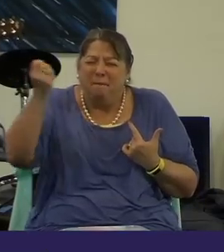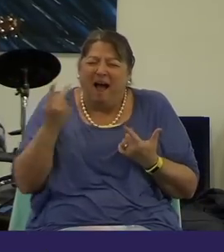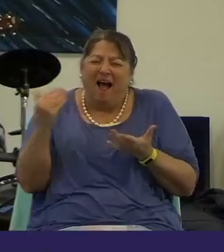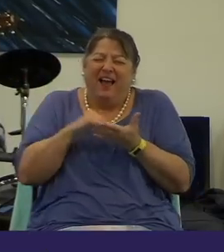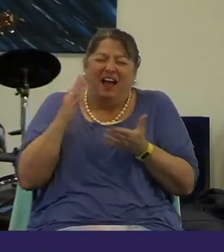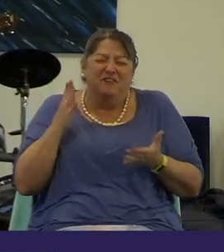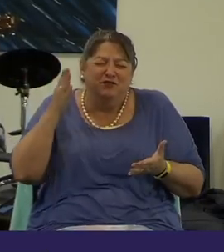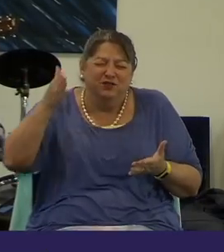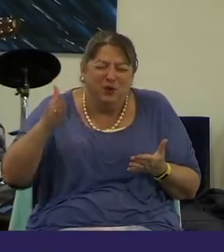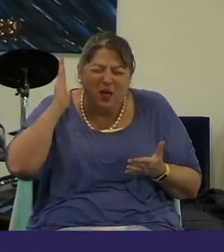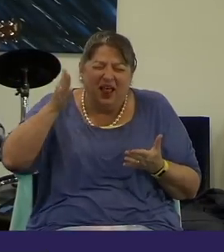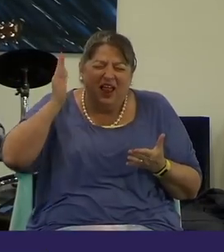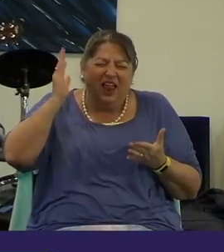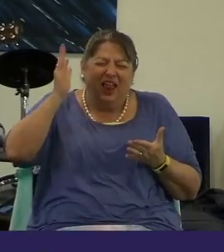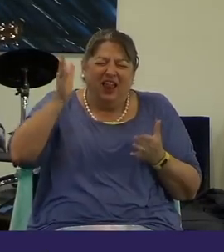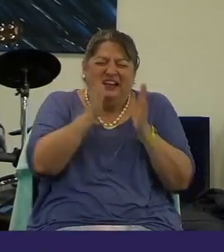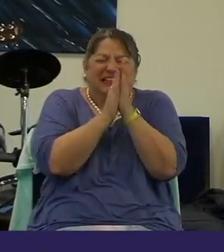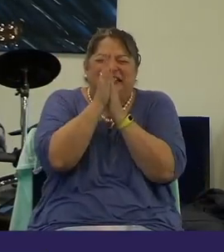God,